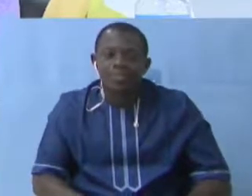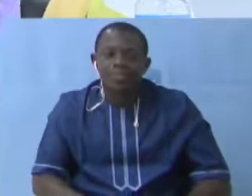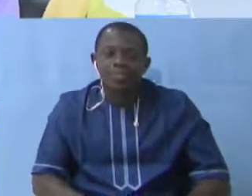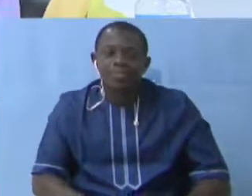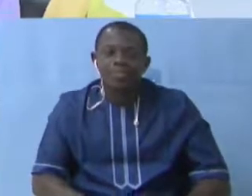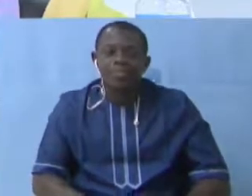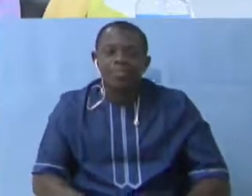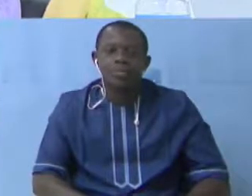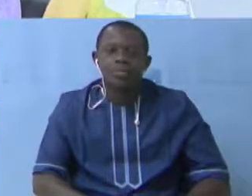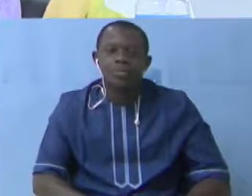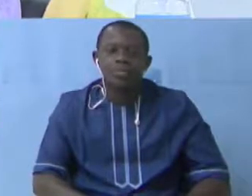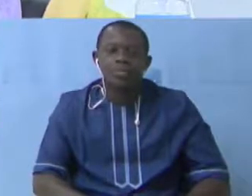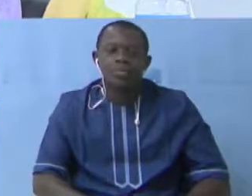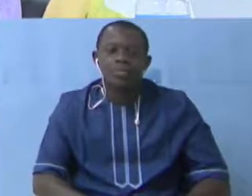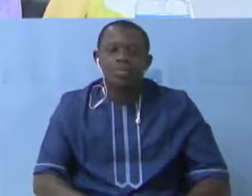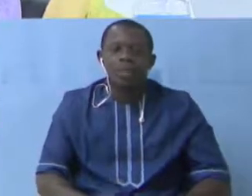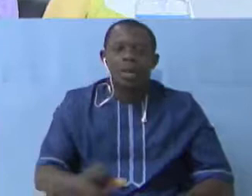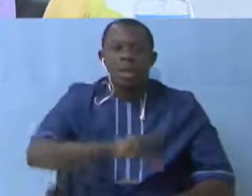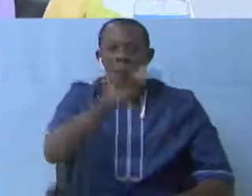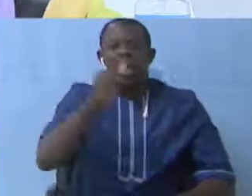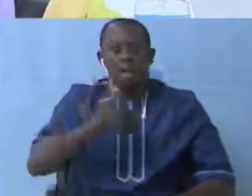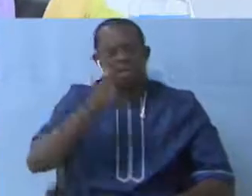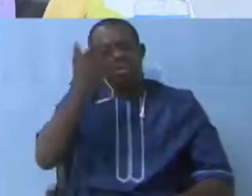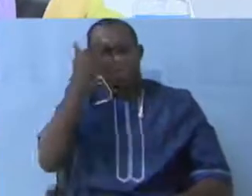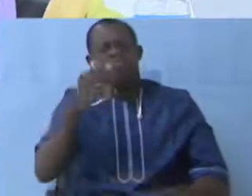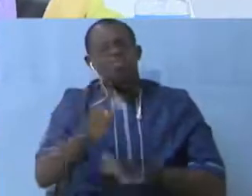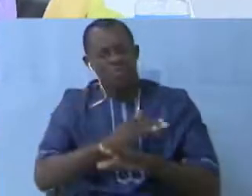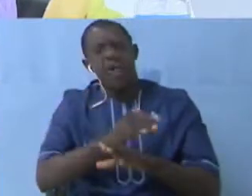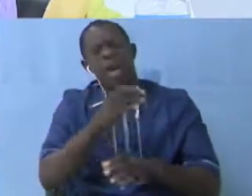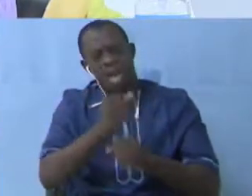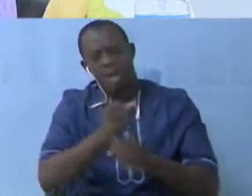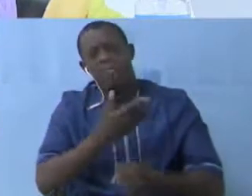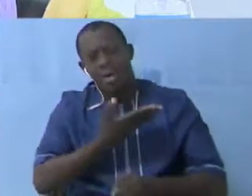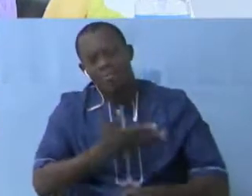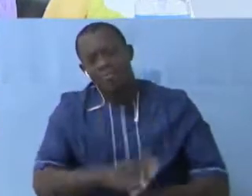And then I think it helped at least to